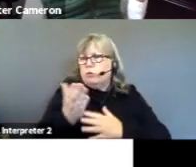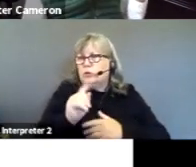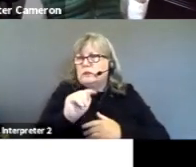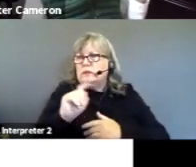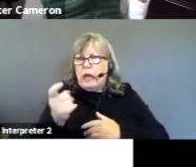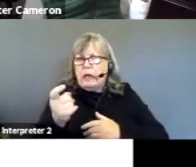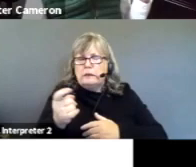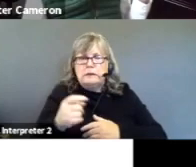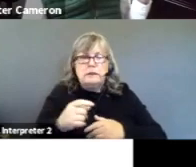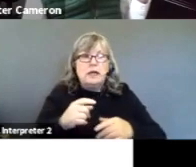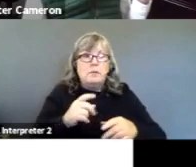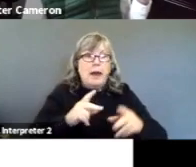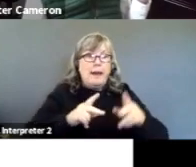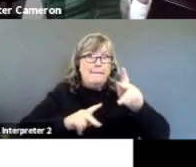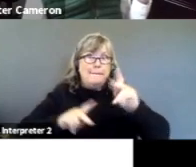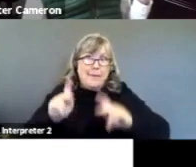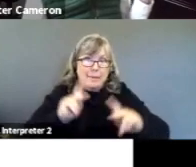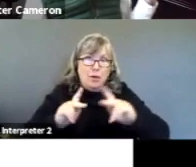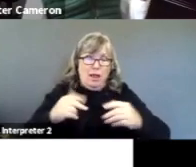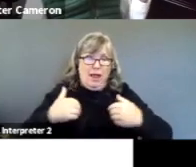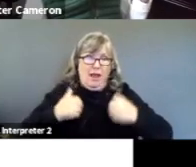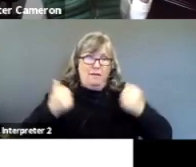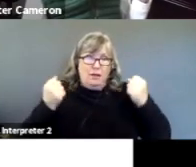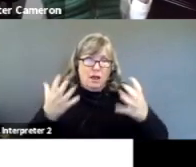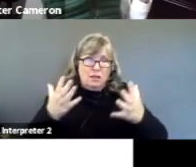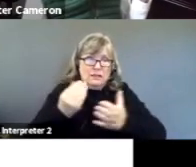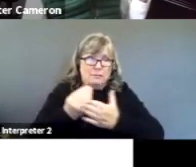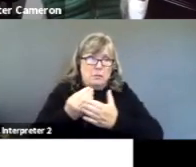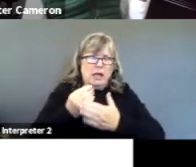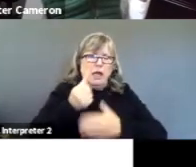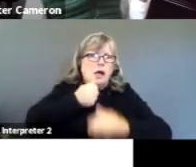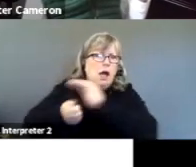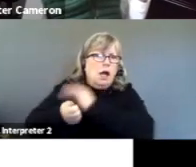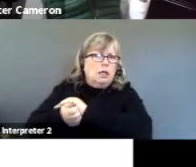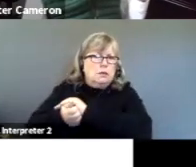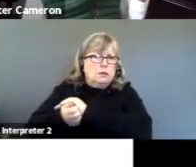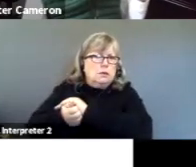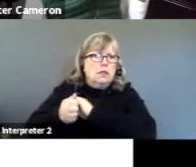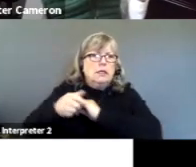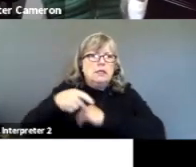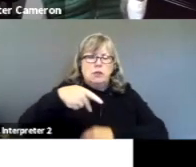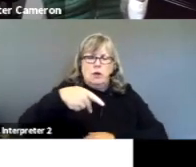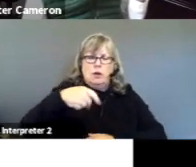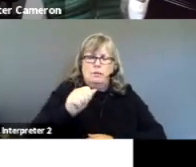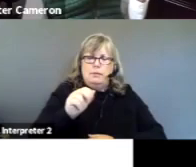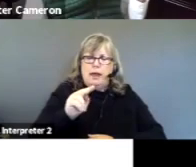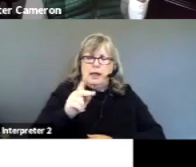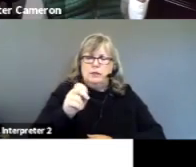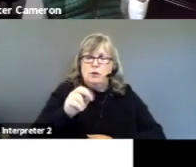Pandora Papers that just came out, which was a follow-up to the Panama Papers.